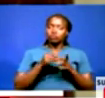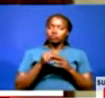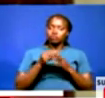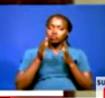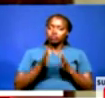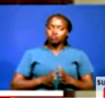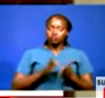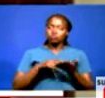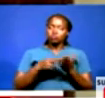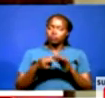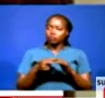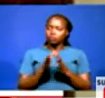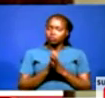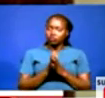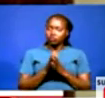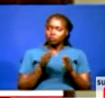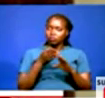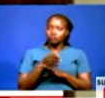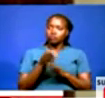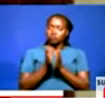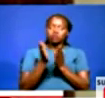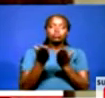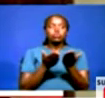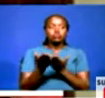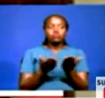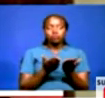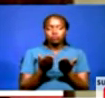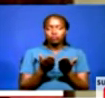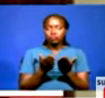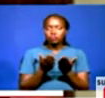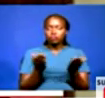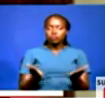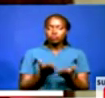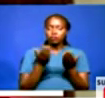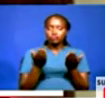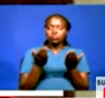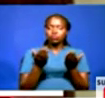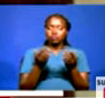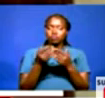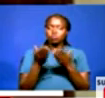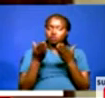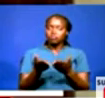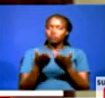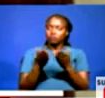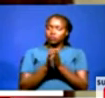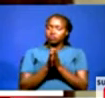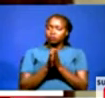resource information across the public service, being enhancing availability